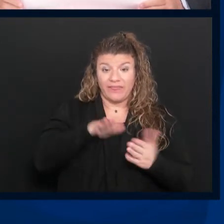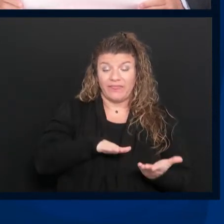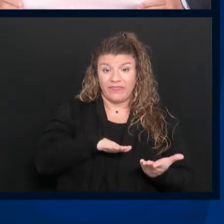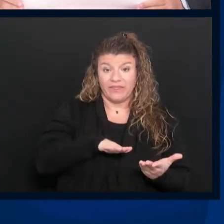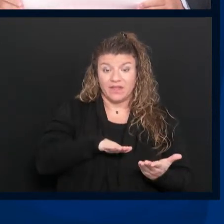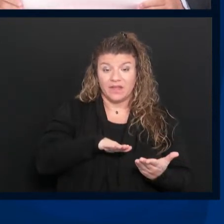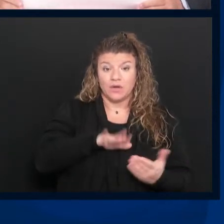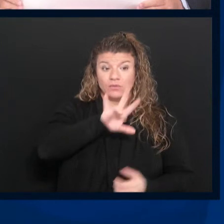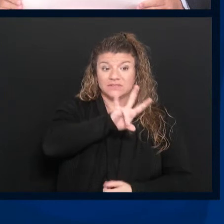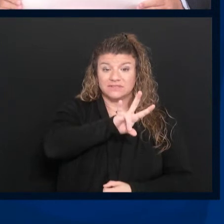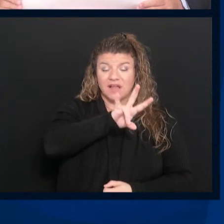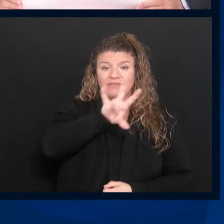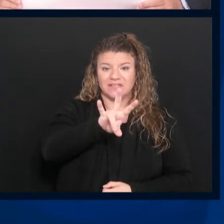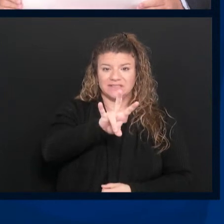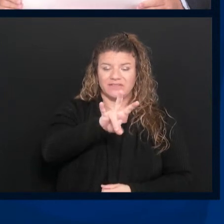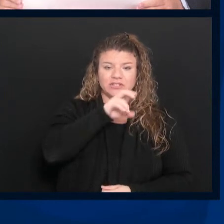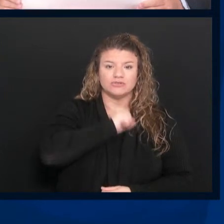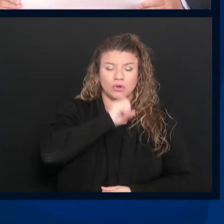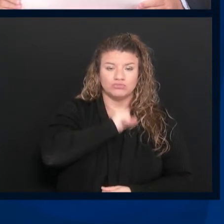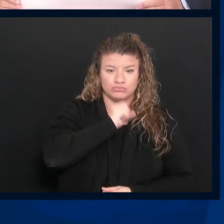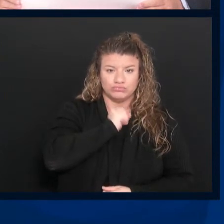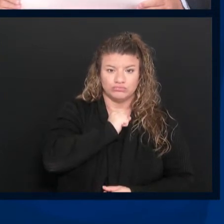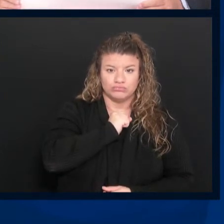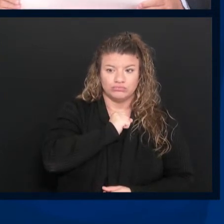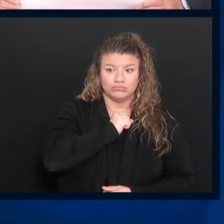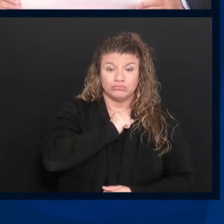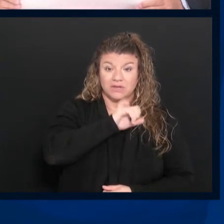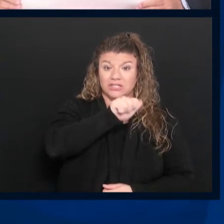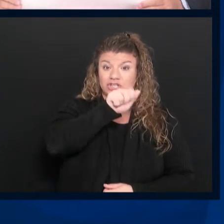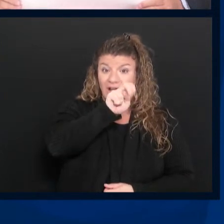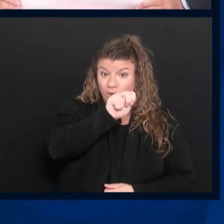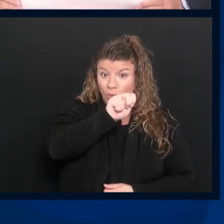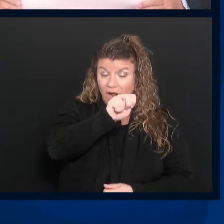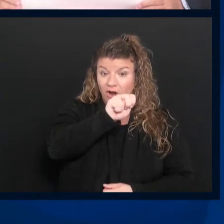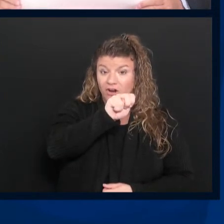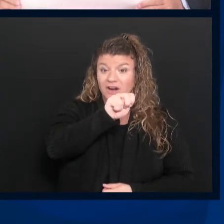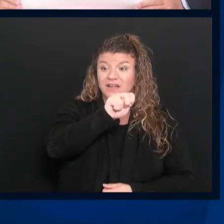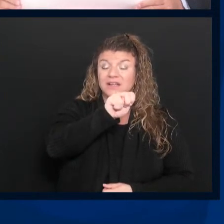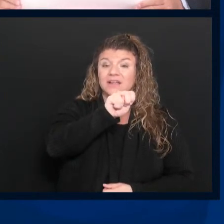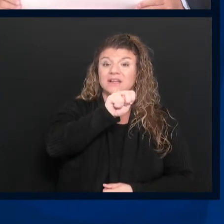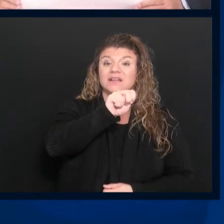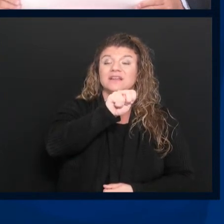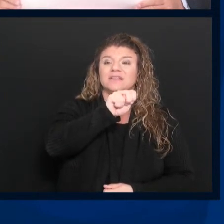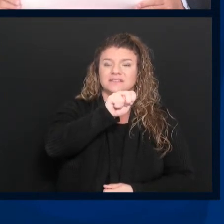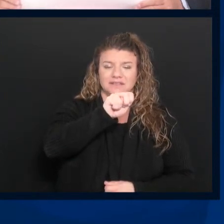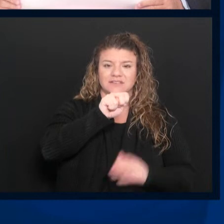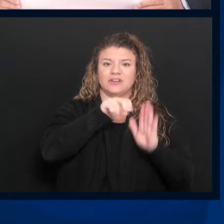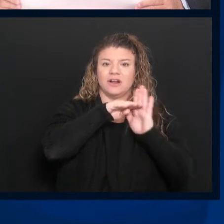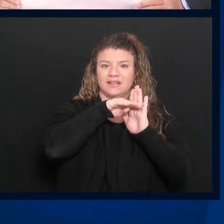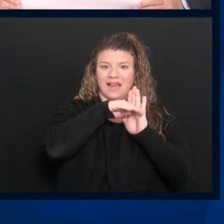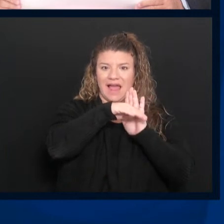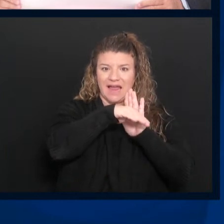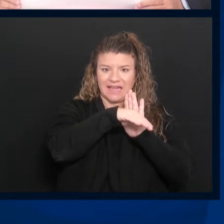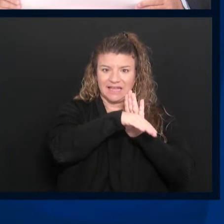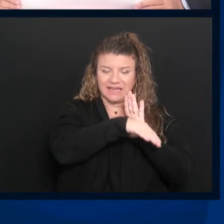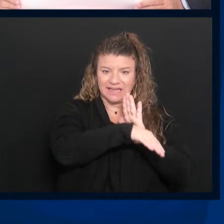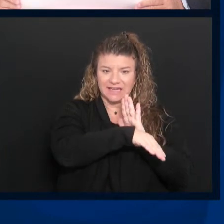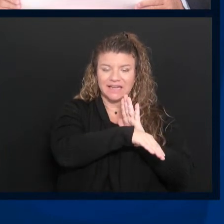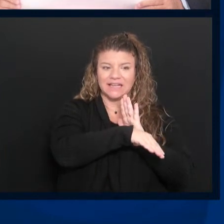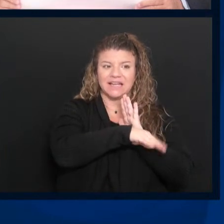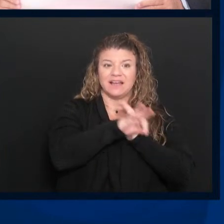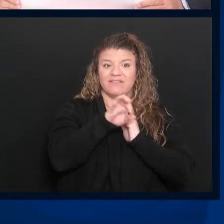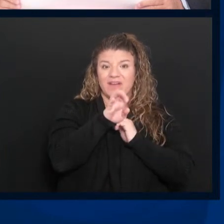was 77 years old. In January, it was 77, and then it started declining.